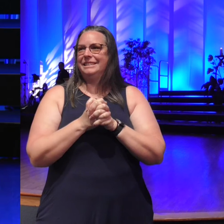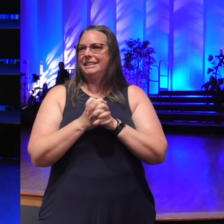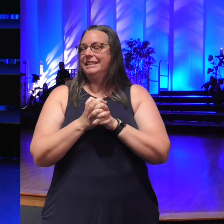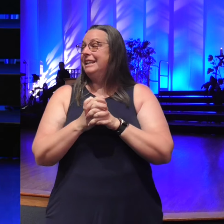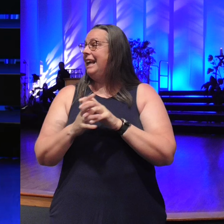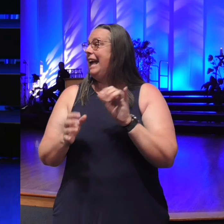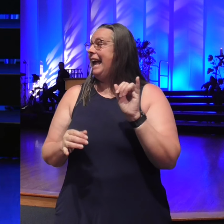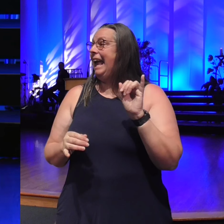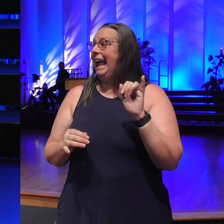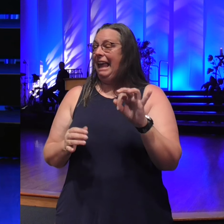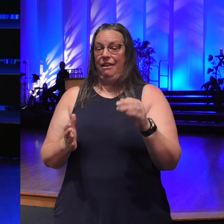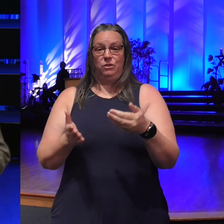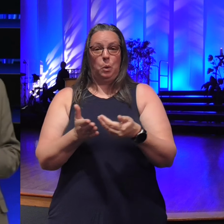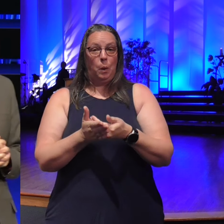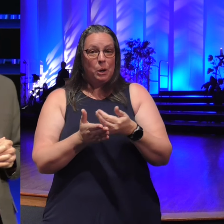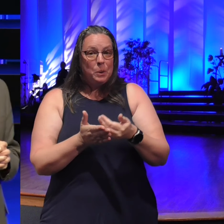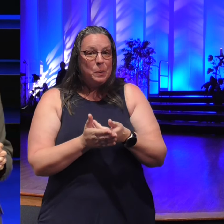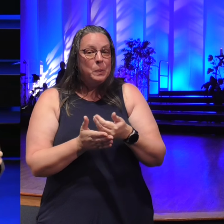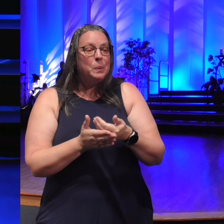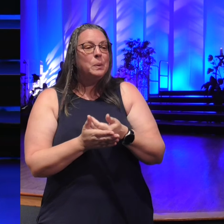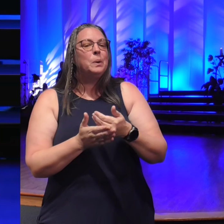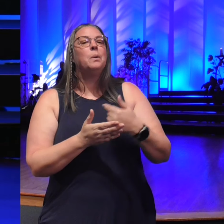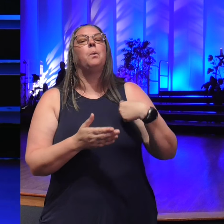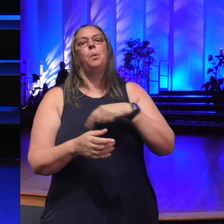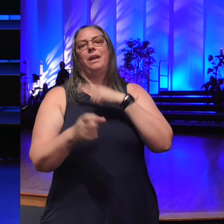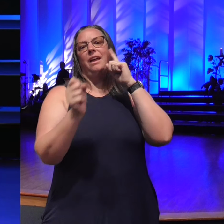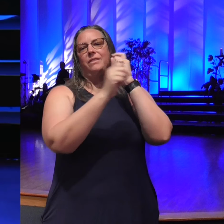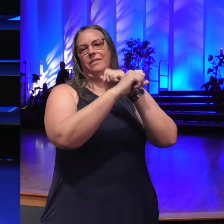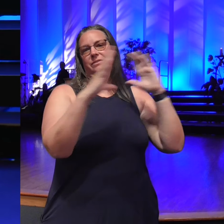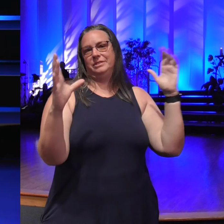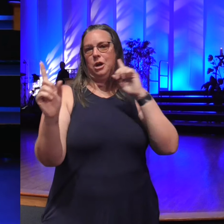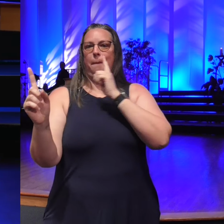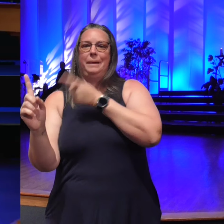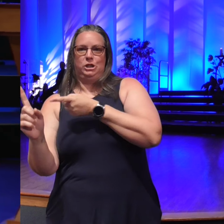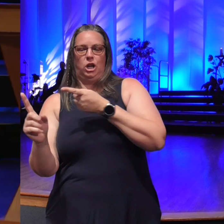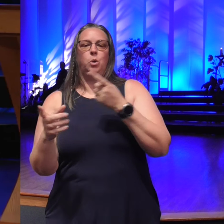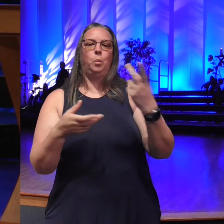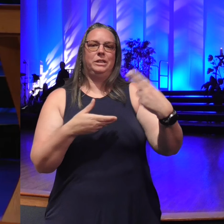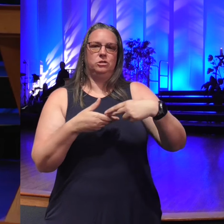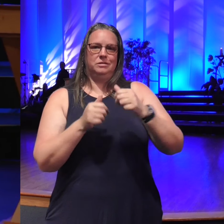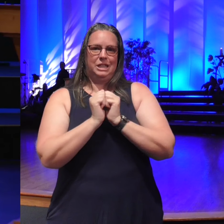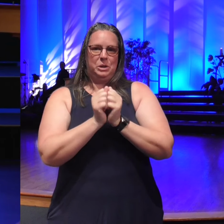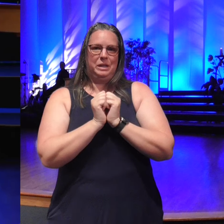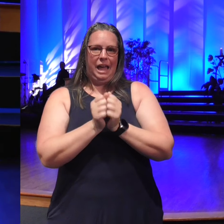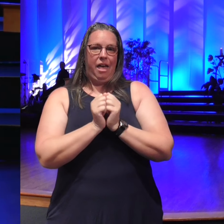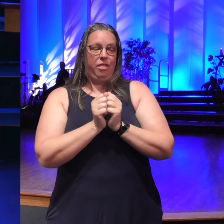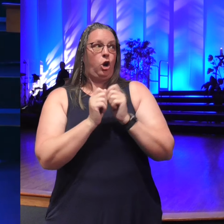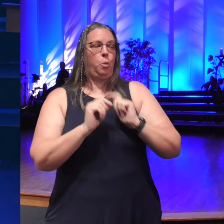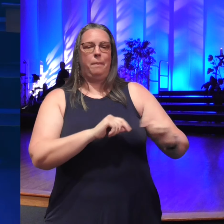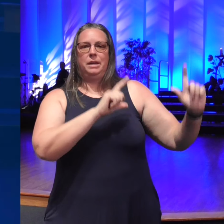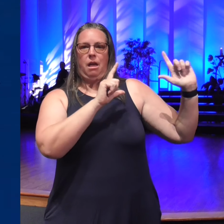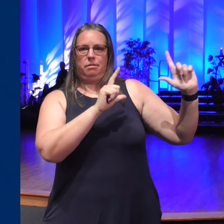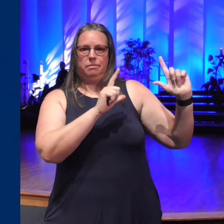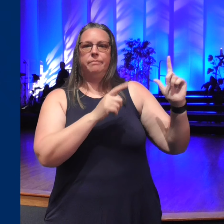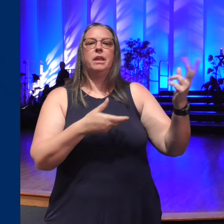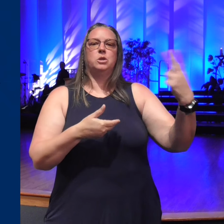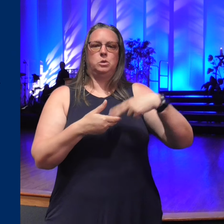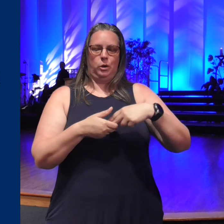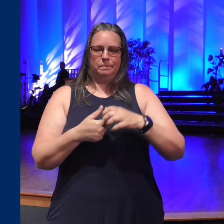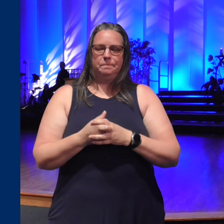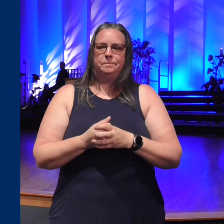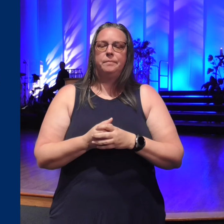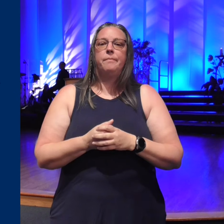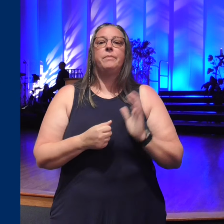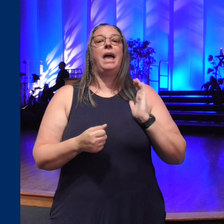If you are new to Mile High Church, we have a vision and mission we love to recite each week. It's coming up on the screens. If you want to say it along with me, it goes like